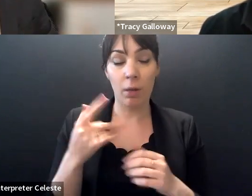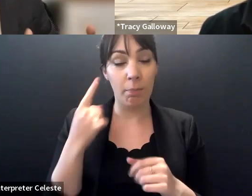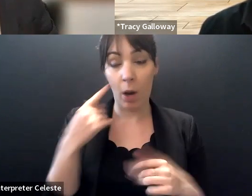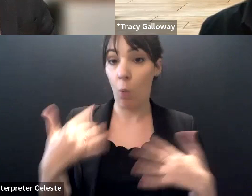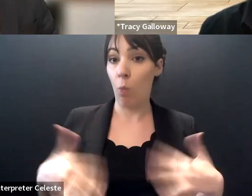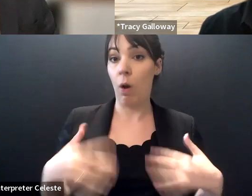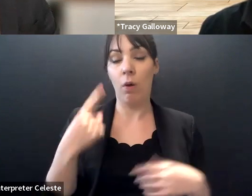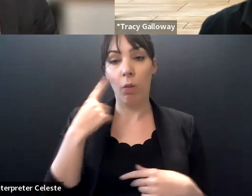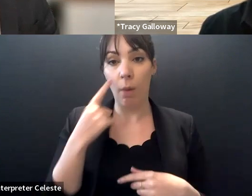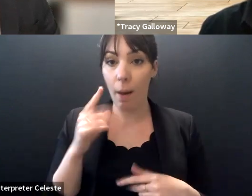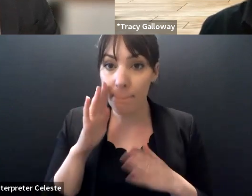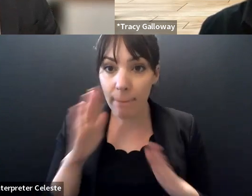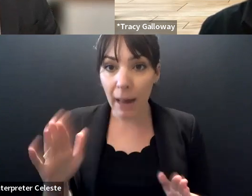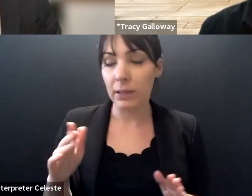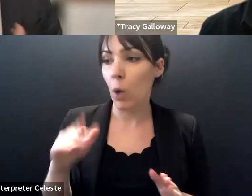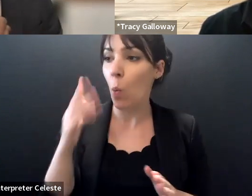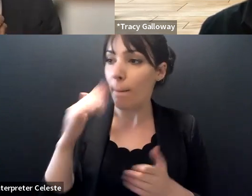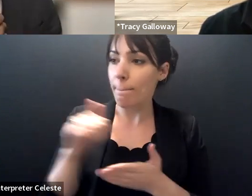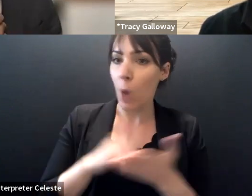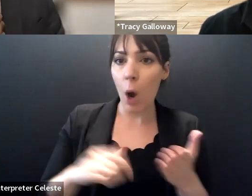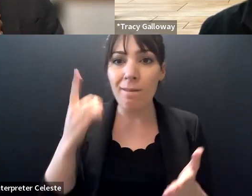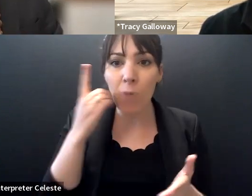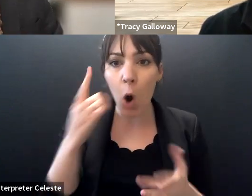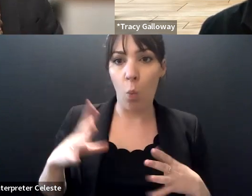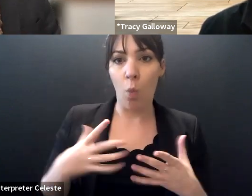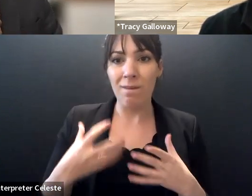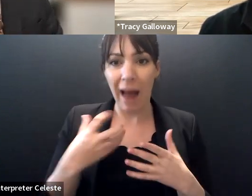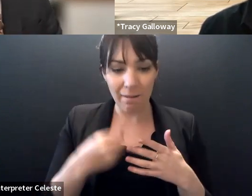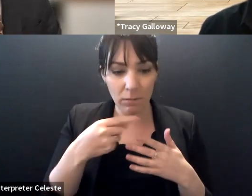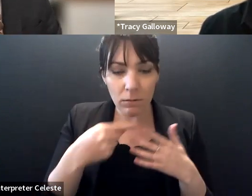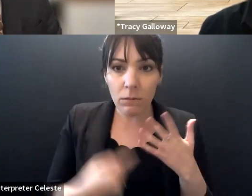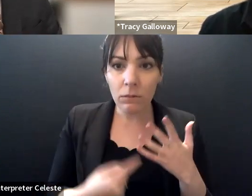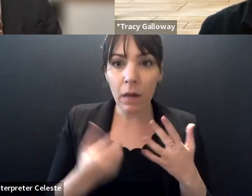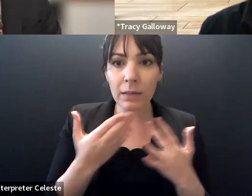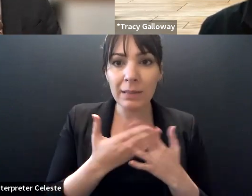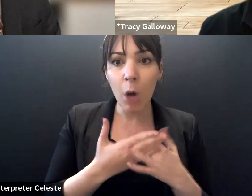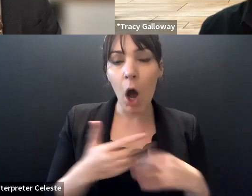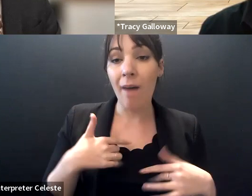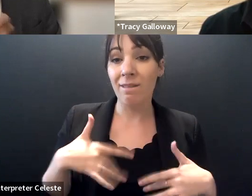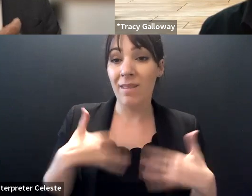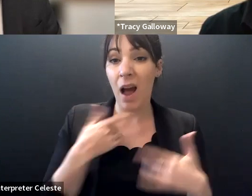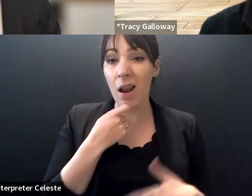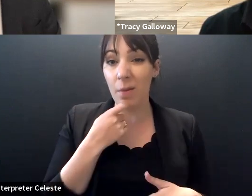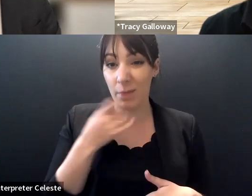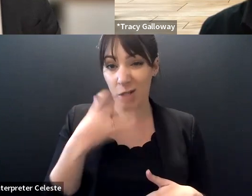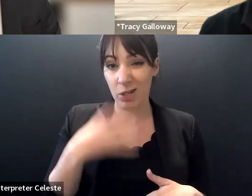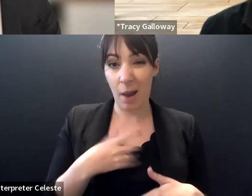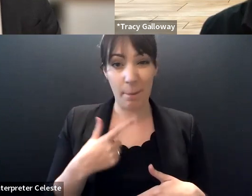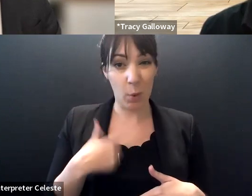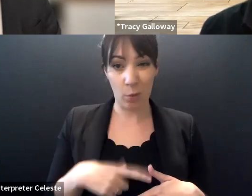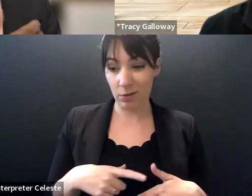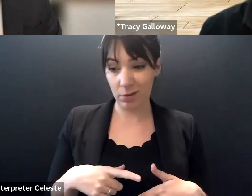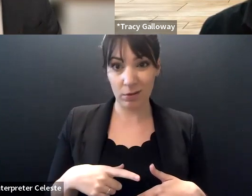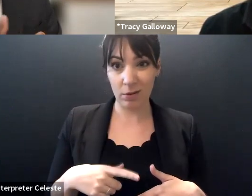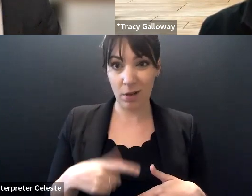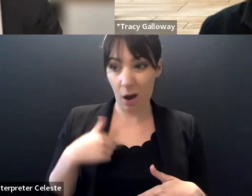literally out of the box. And you know, almost, I was a little bit ashamed that being the accessibility, the champion for